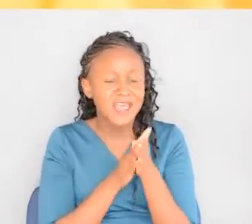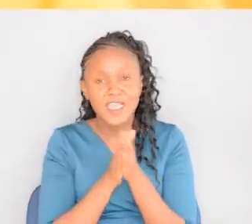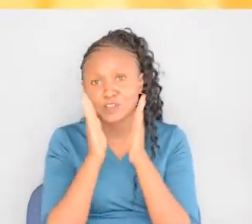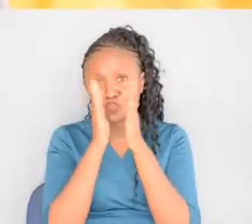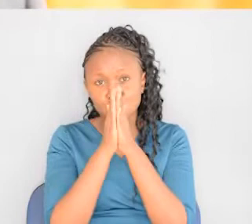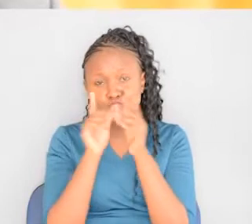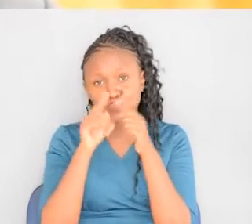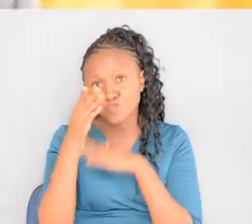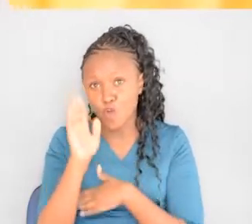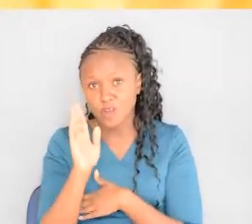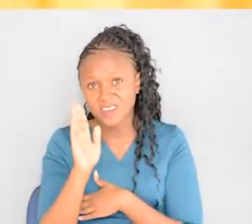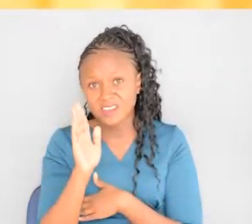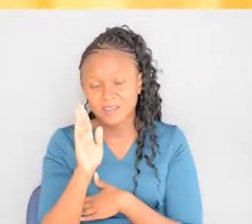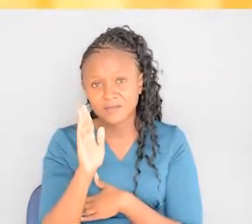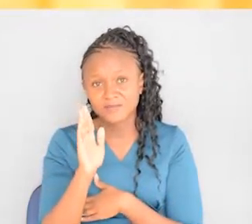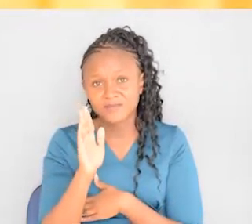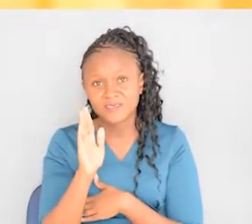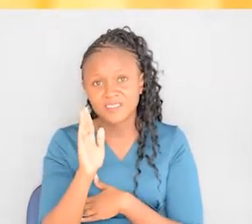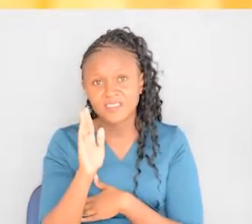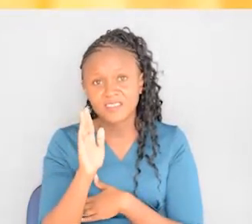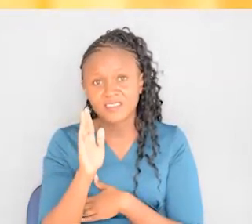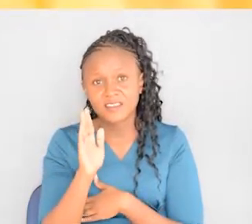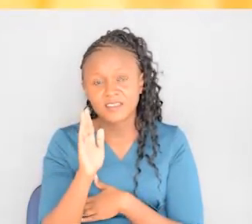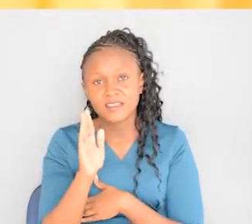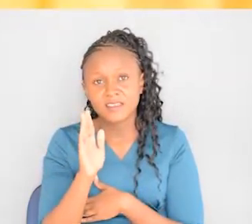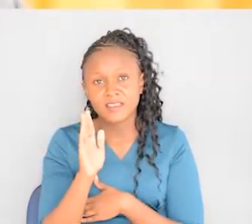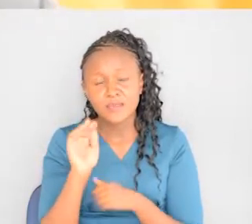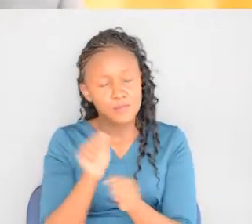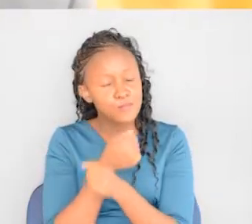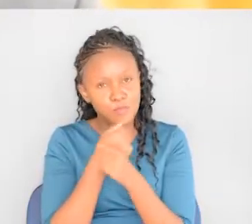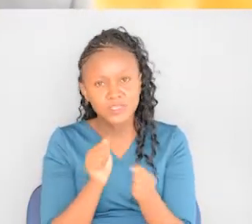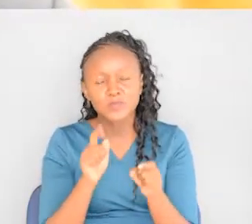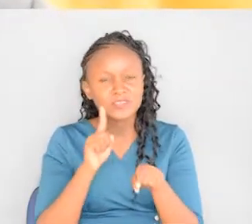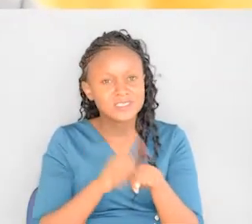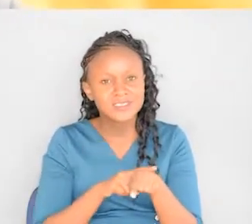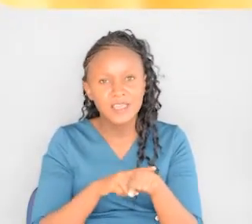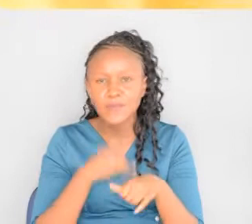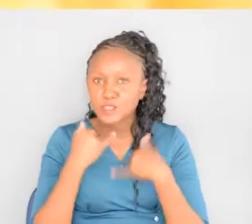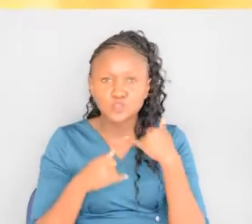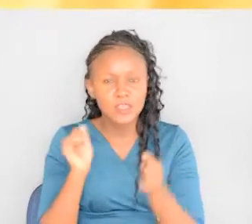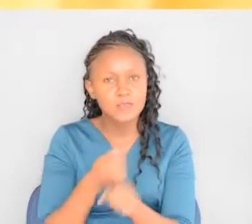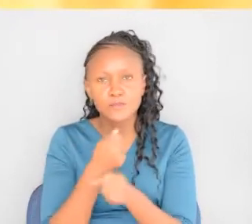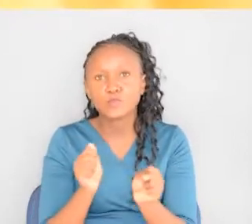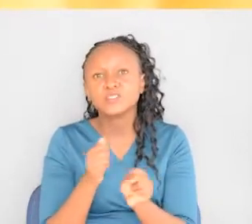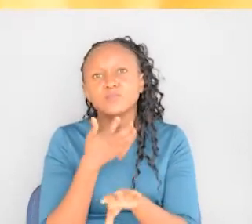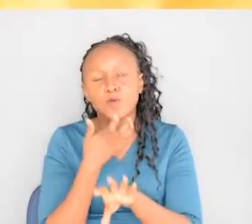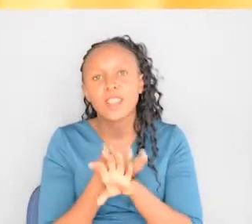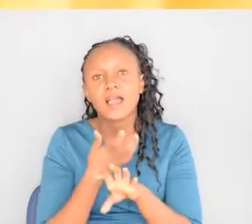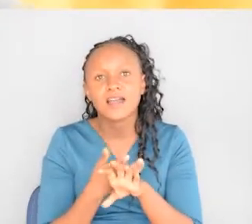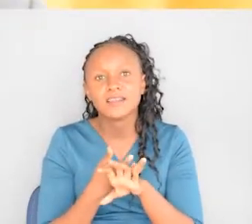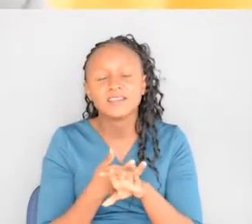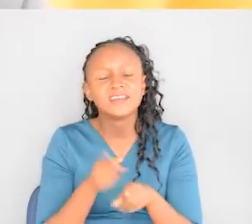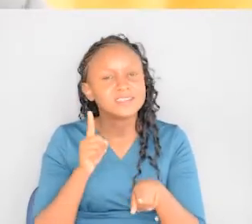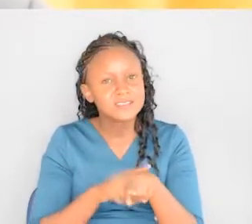becomes a burden. You know, even as we pray in church, even as we pray for the government and we pray for